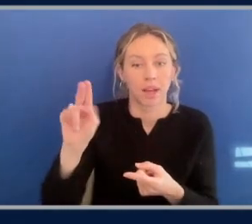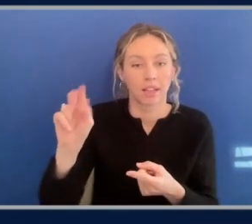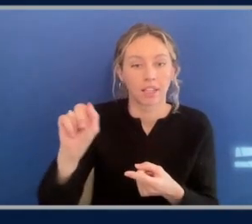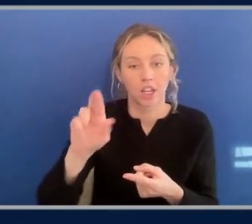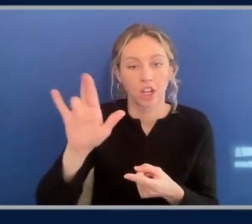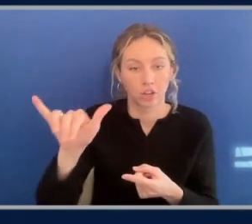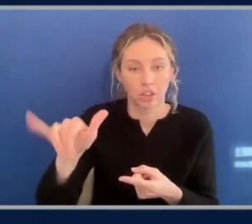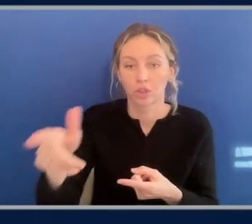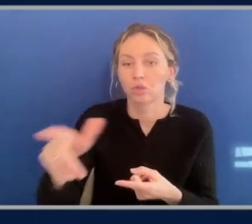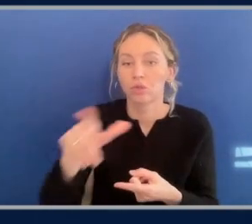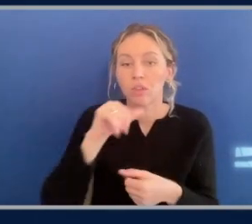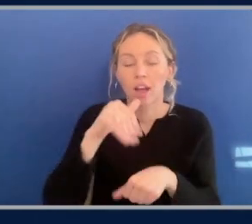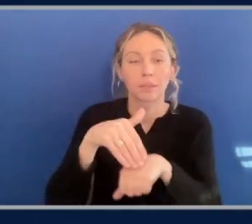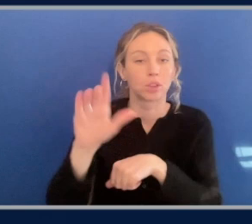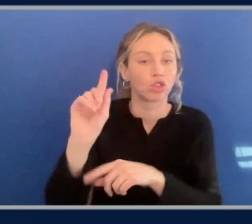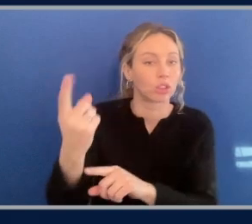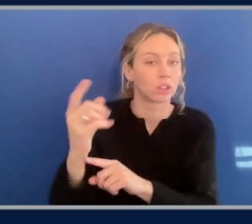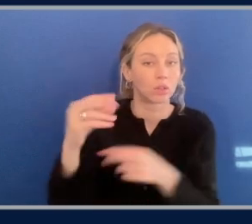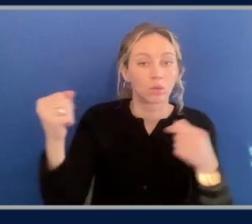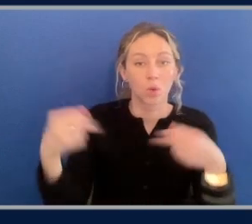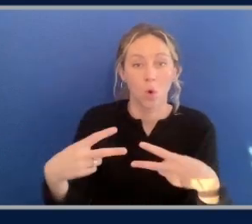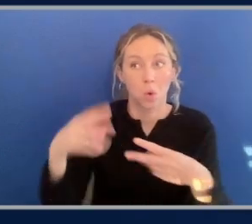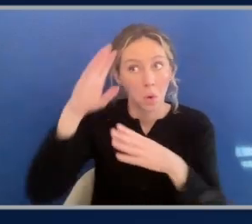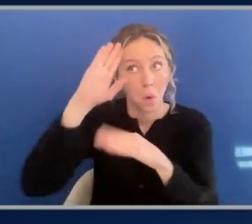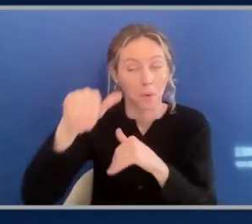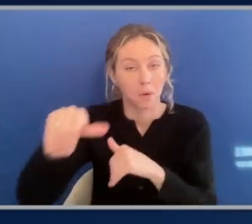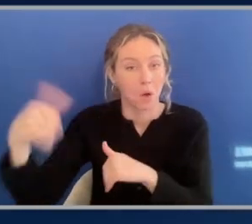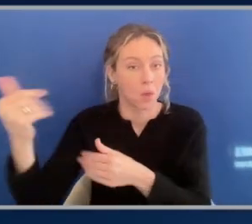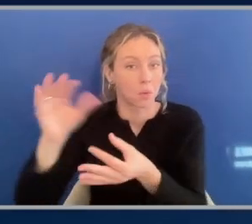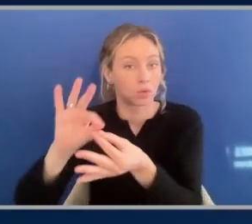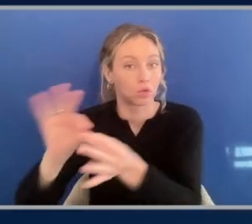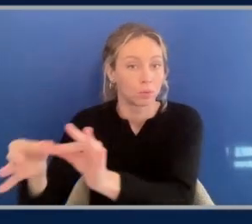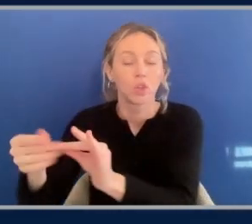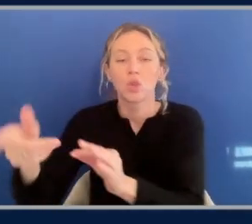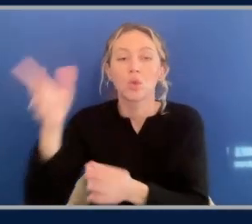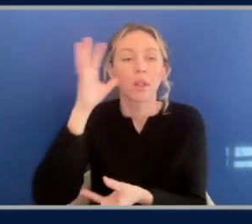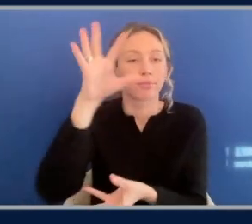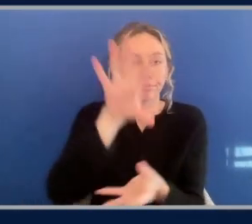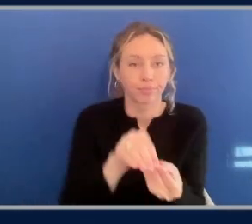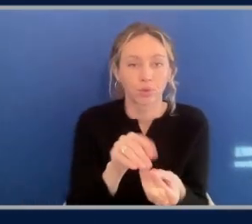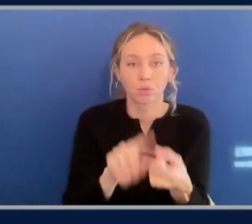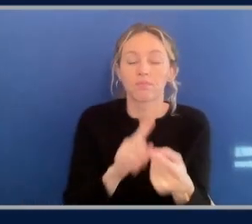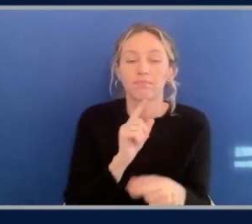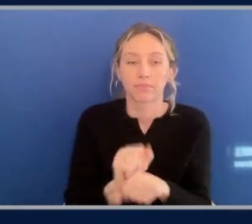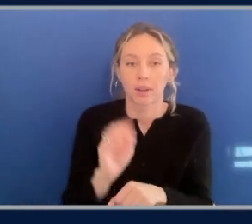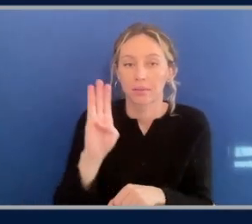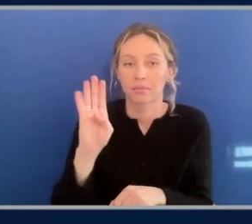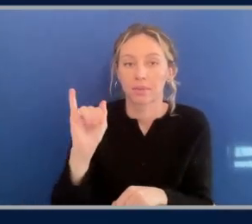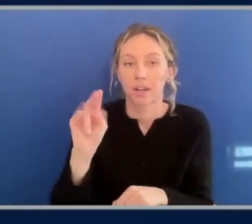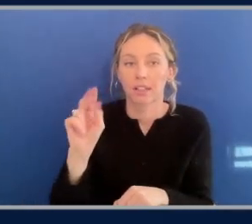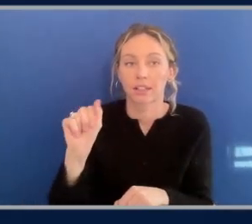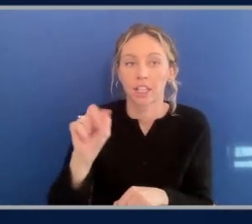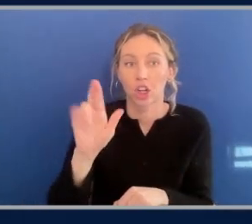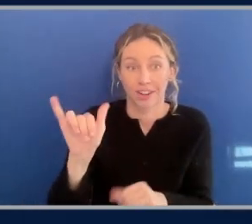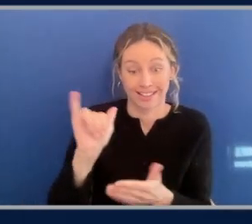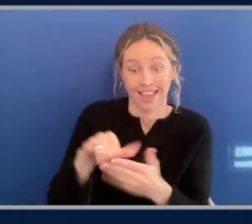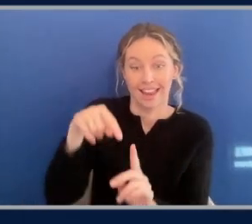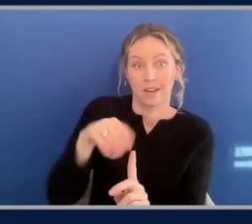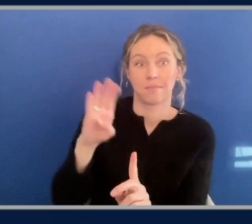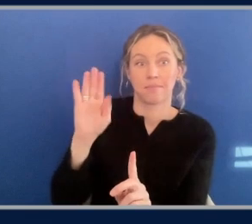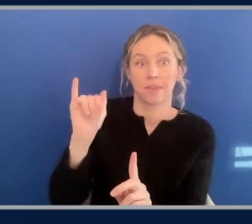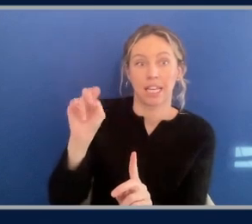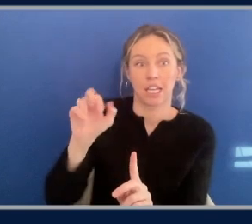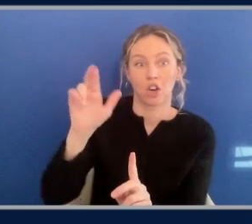not shipping just the code and hoping something else interprets it. You're actually compiling it into an actual binary that is going to be shipped to run under